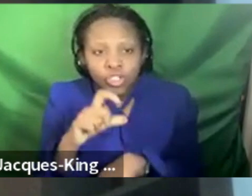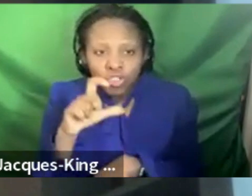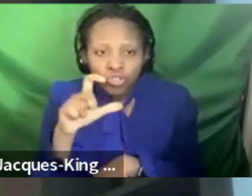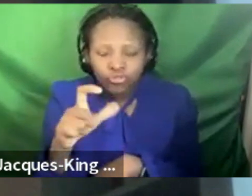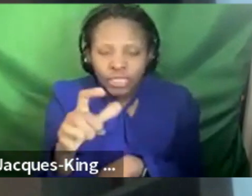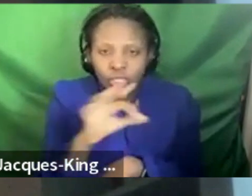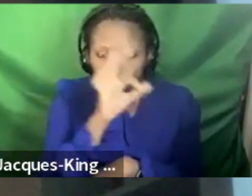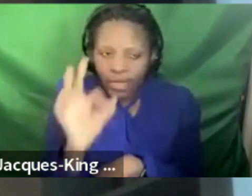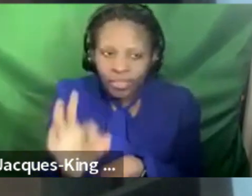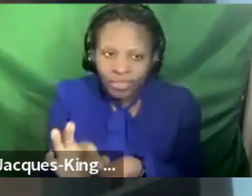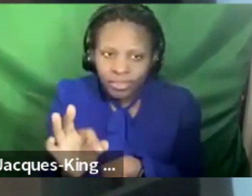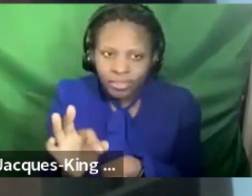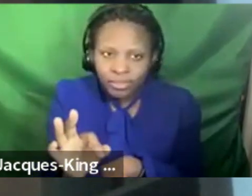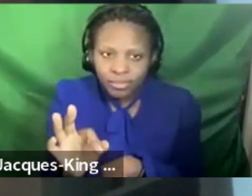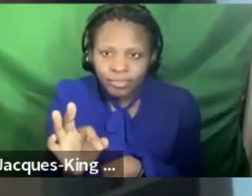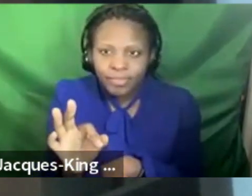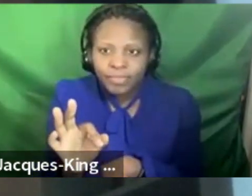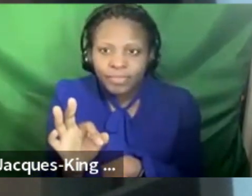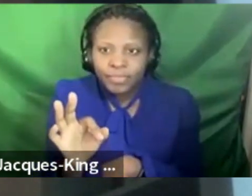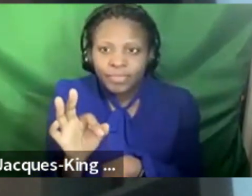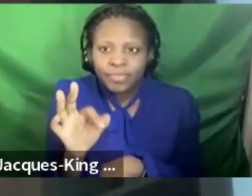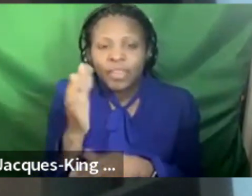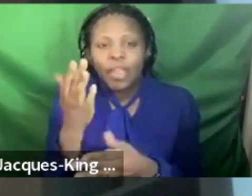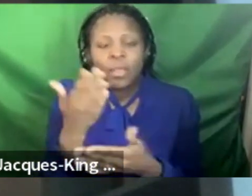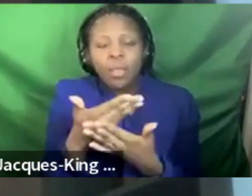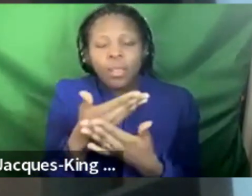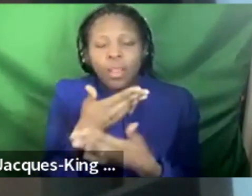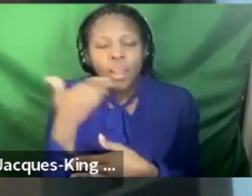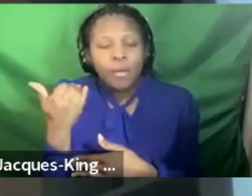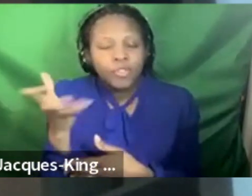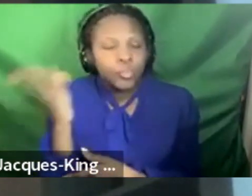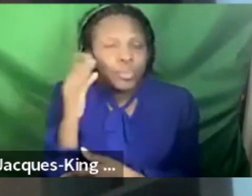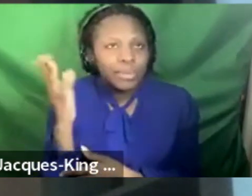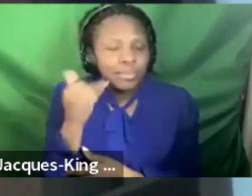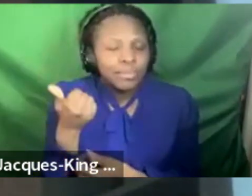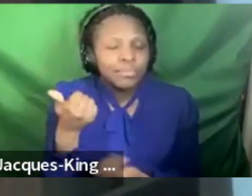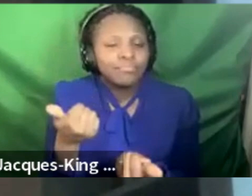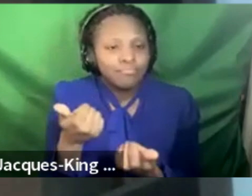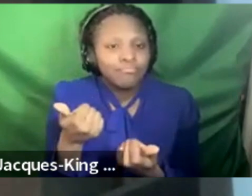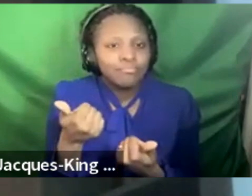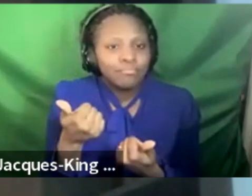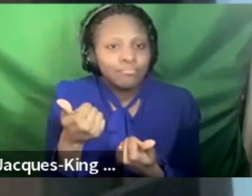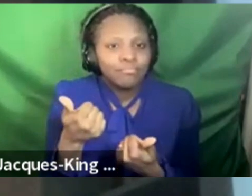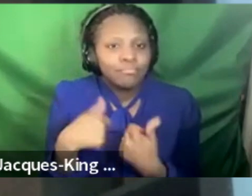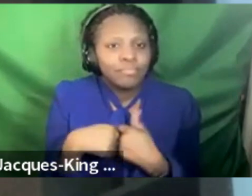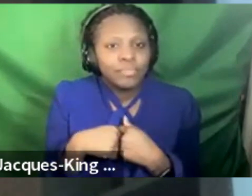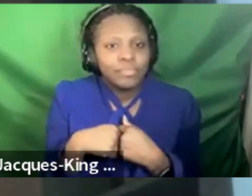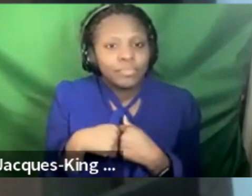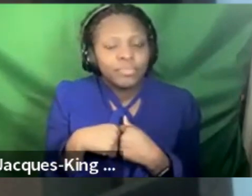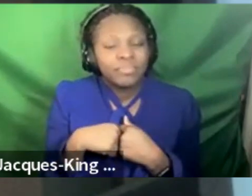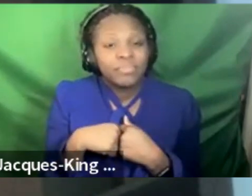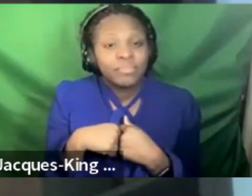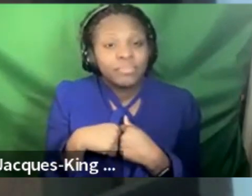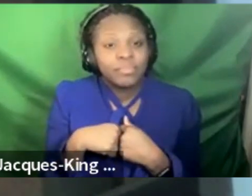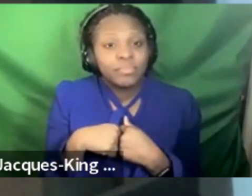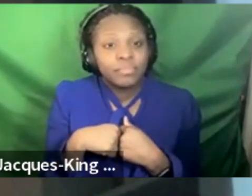Also, I just love that your answer to Chris's question. It was really lovely to listen to.